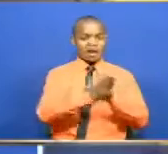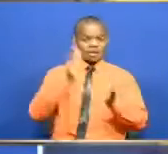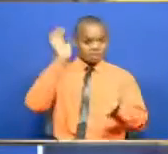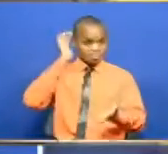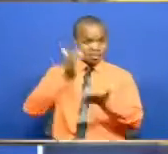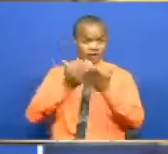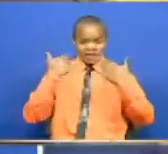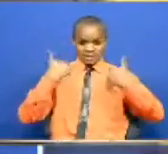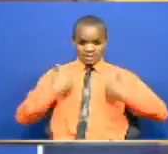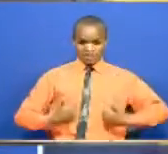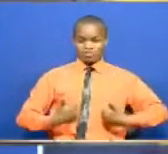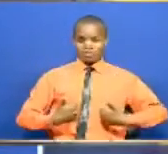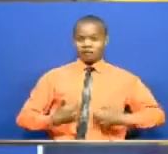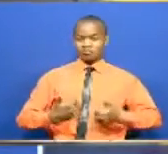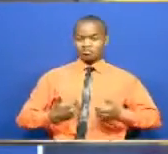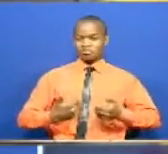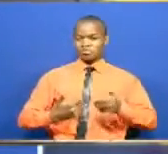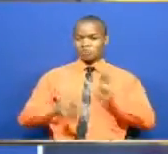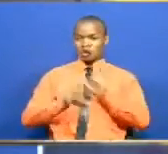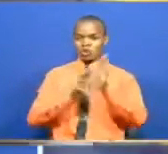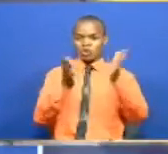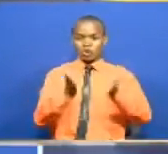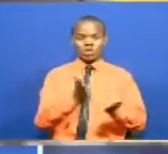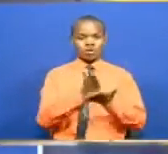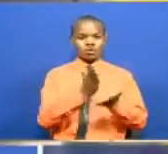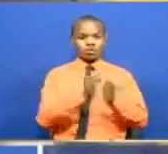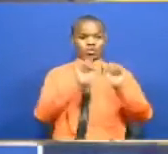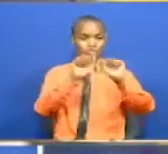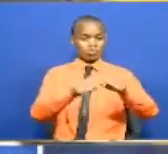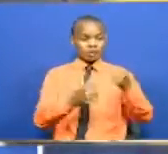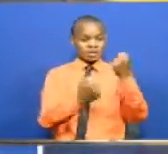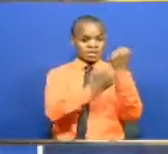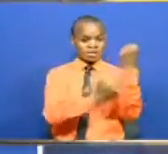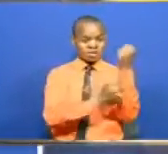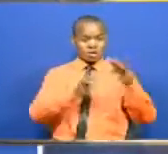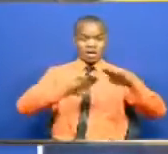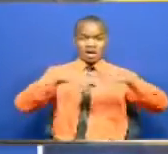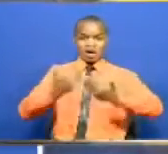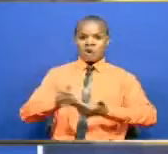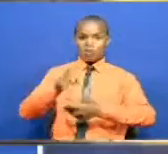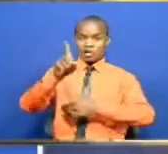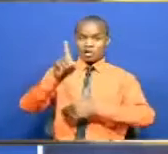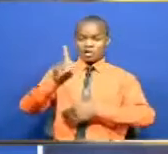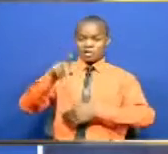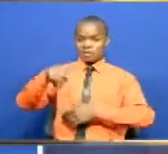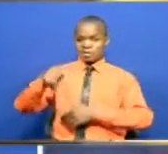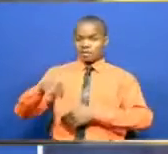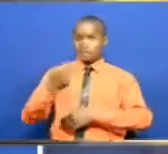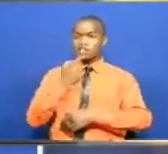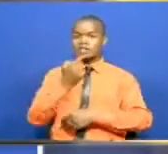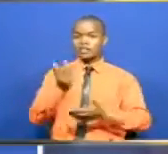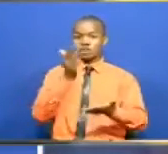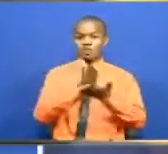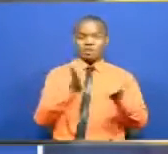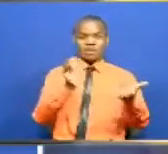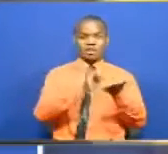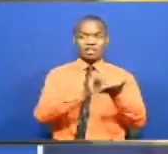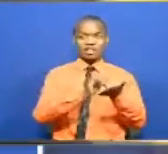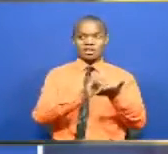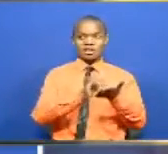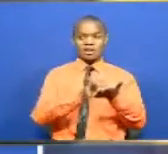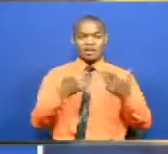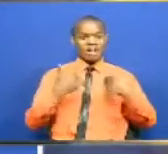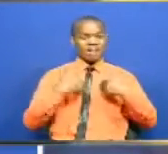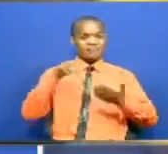can state affirmatively the decision by the Director of Public Prosecution is informed by the fact that there can be no valid